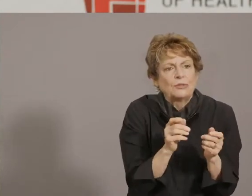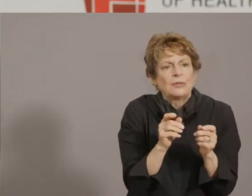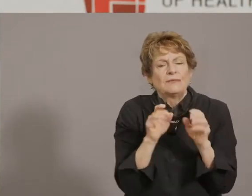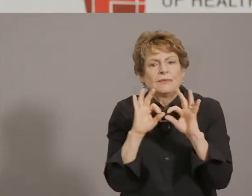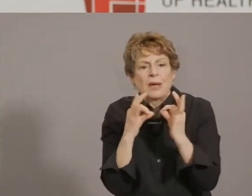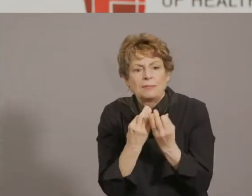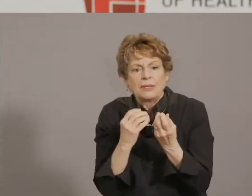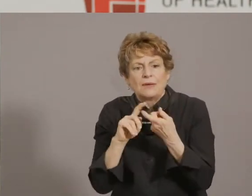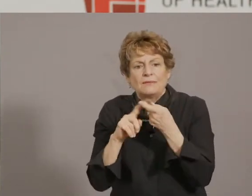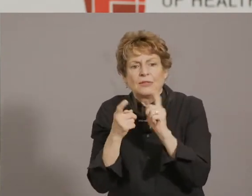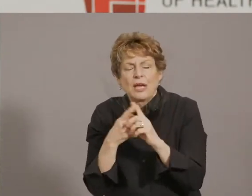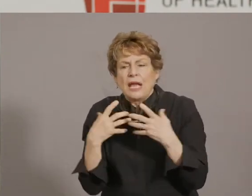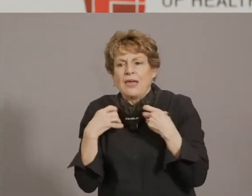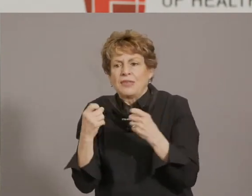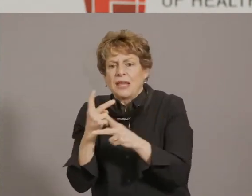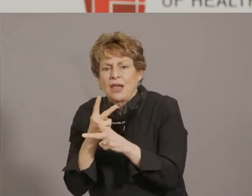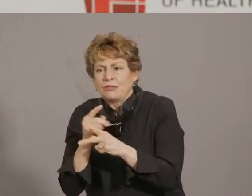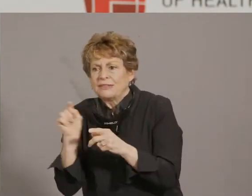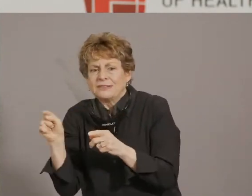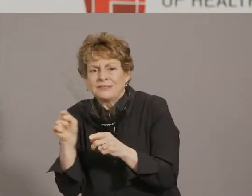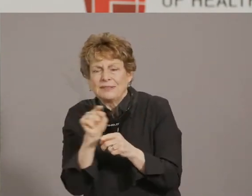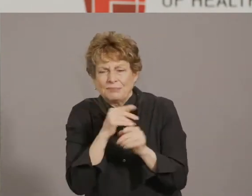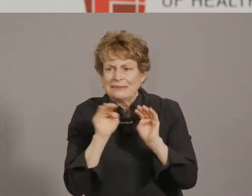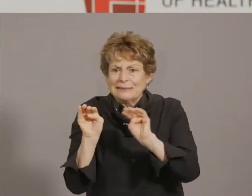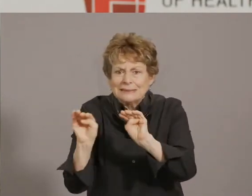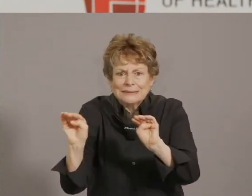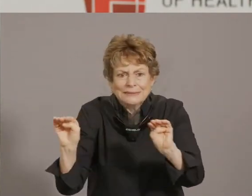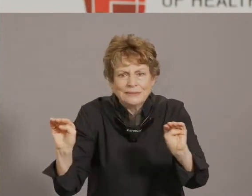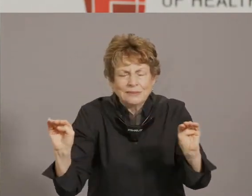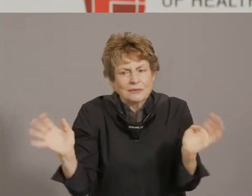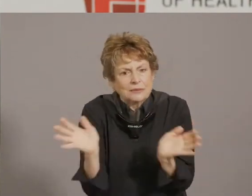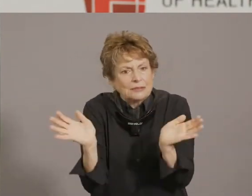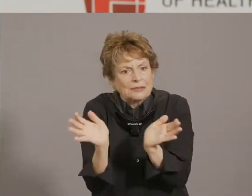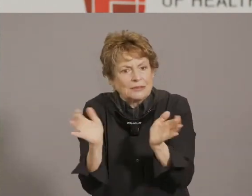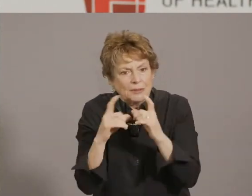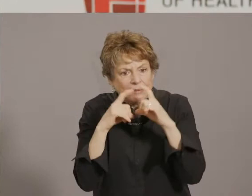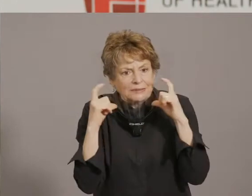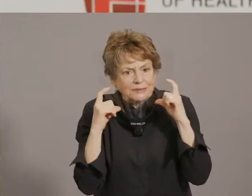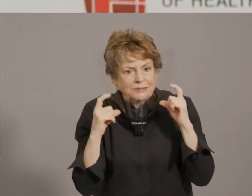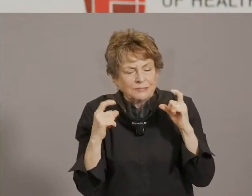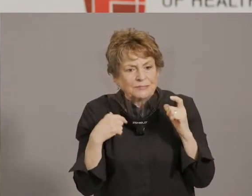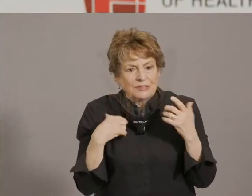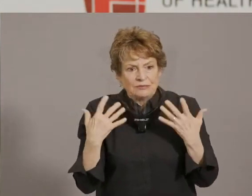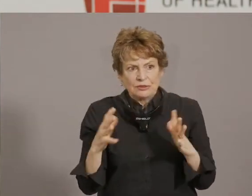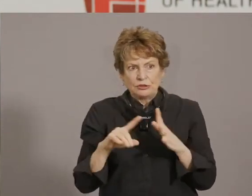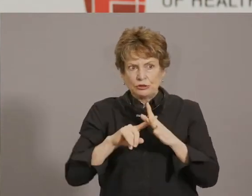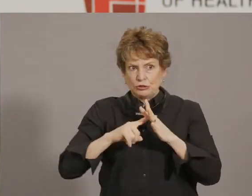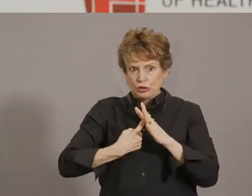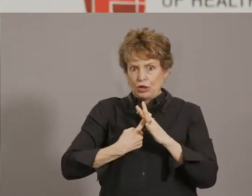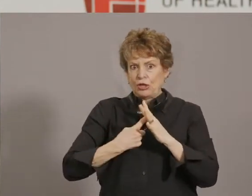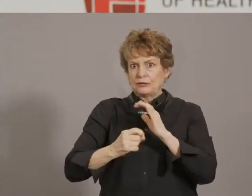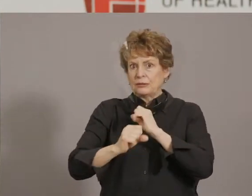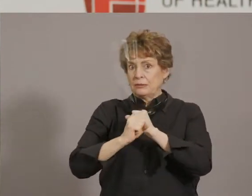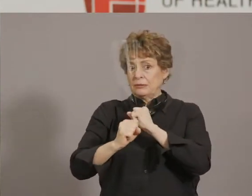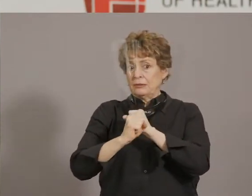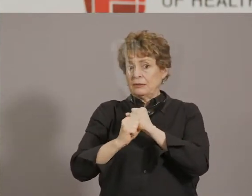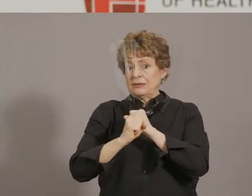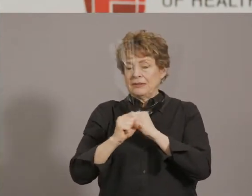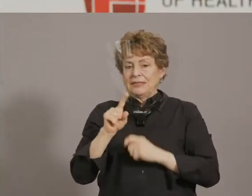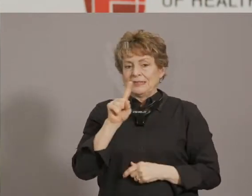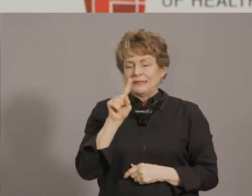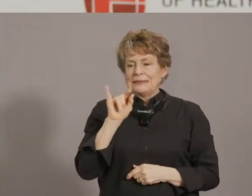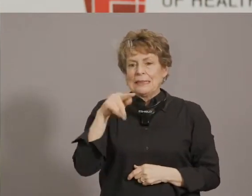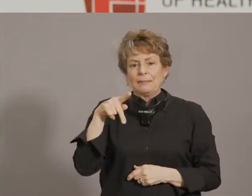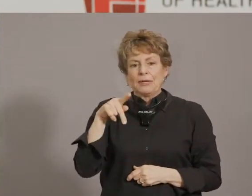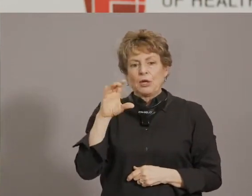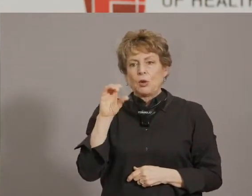has started. So we've started targeting at-risk like zip codes. And so really tailoring the messaging, because we do know that